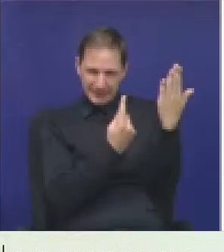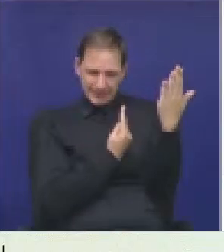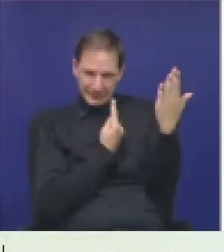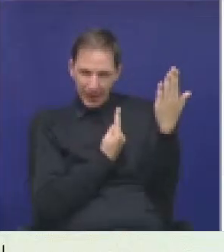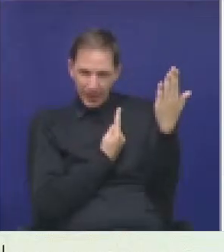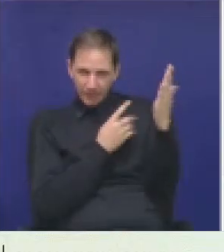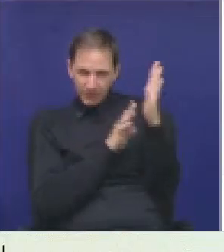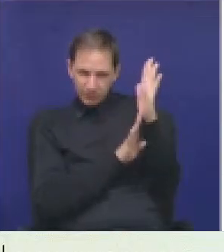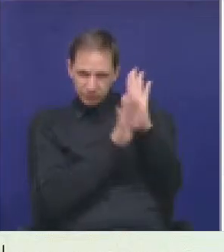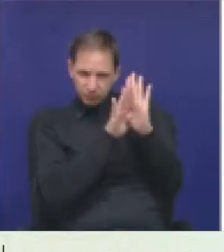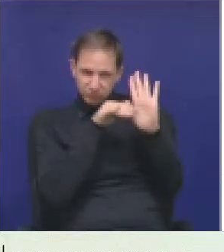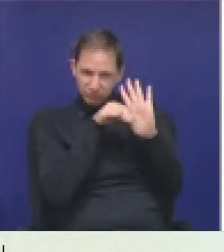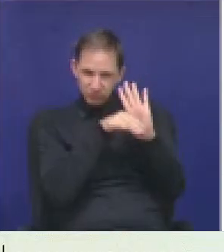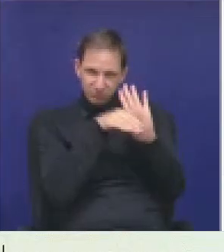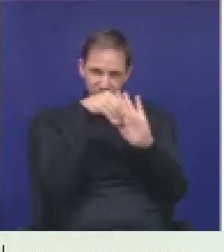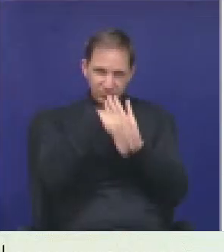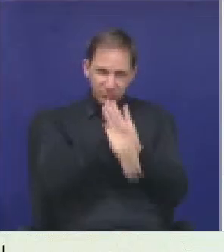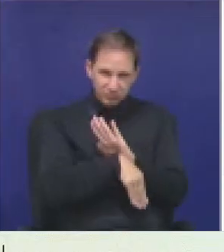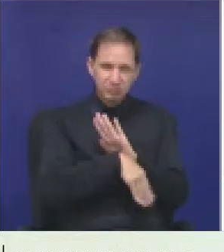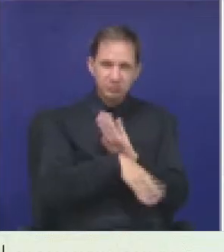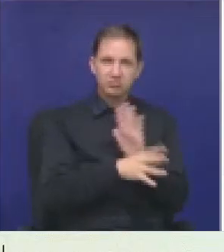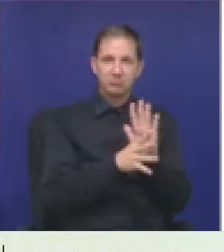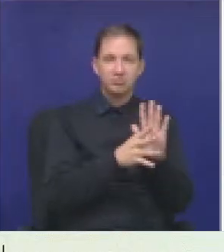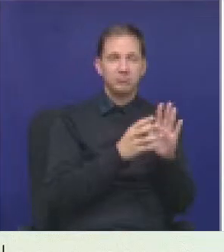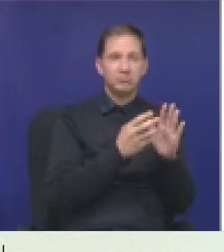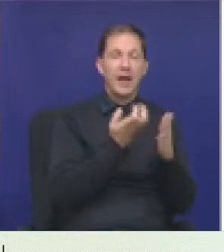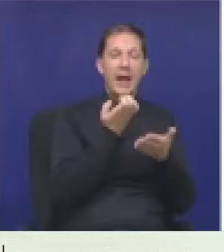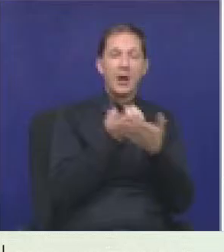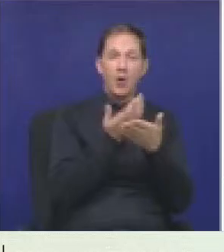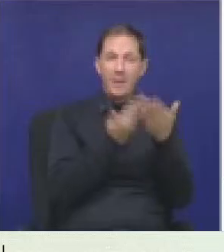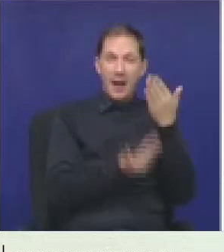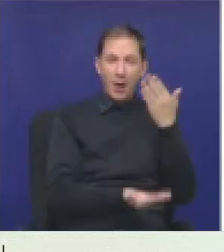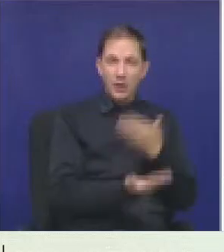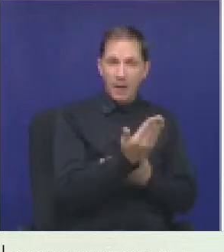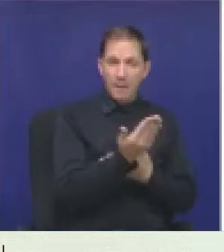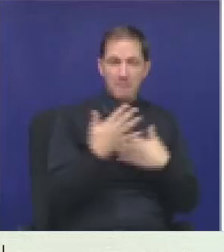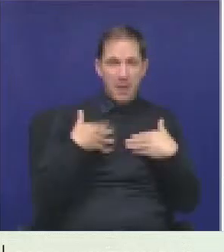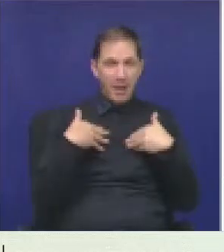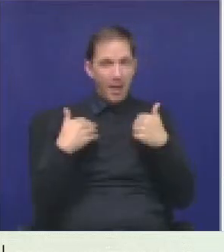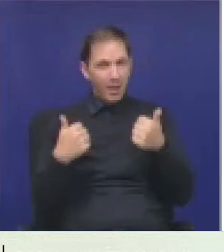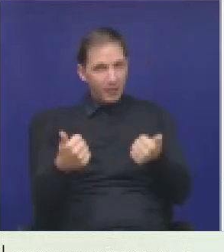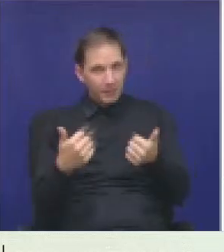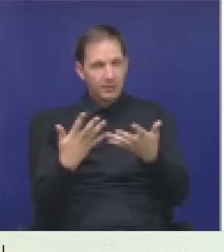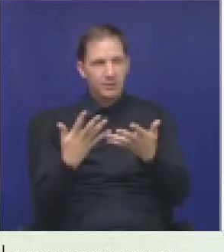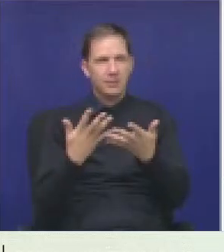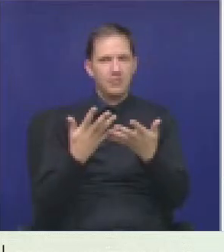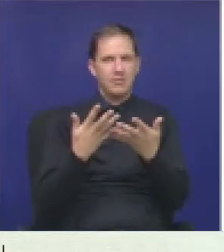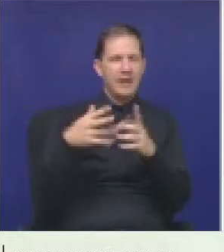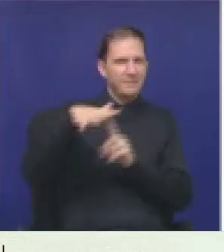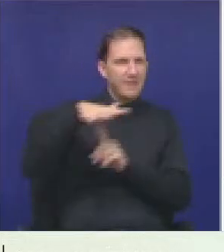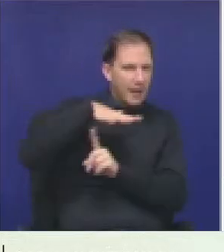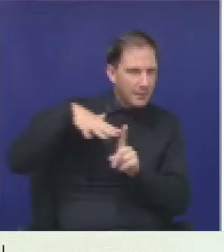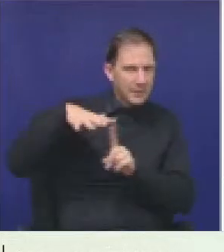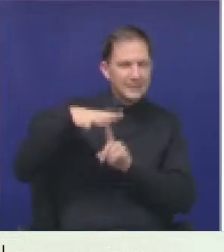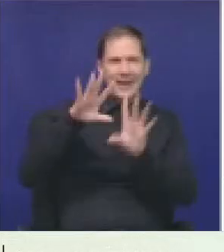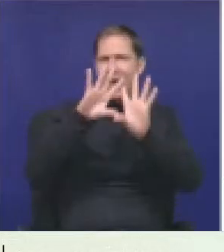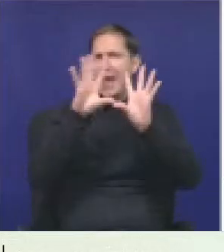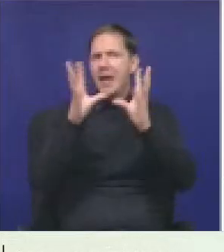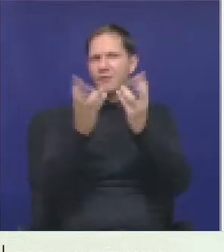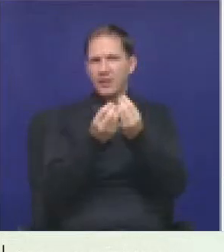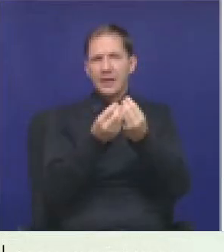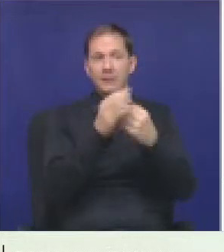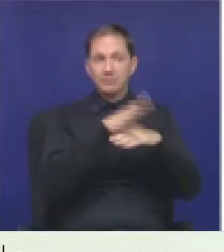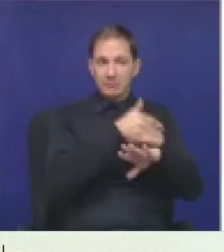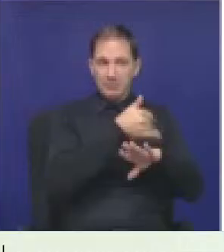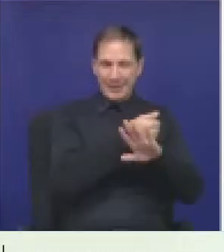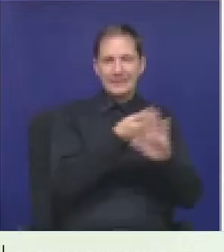economic performance and health outcomes to education levels and environmental conditions, statistics are the evidence base upon which sound